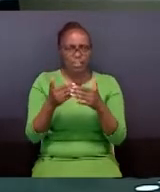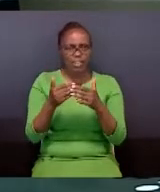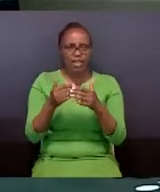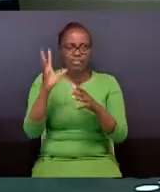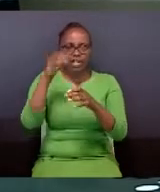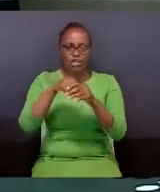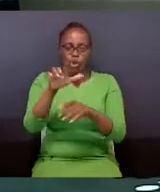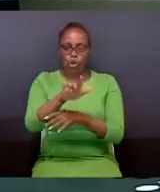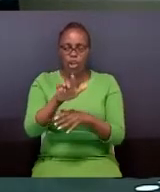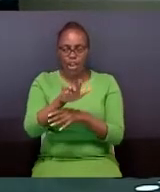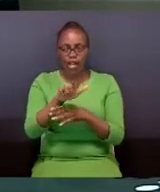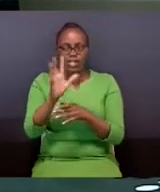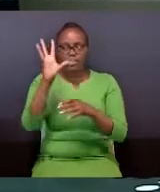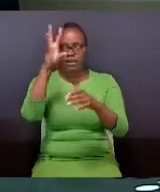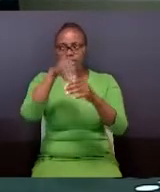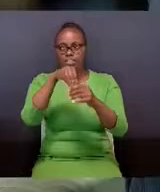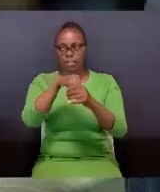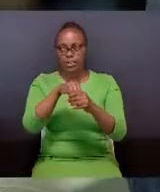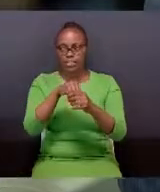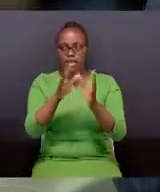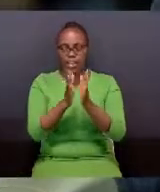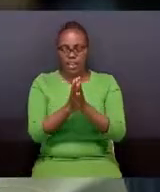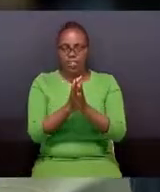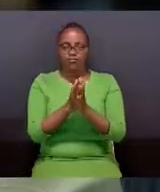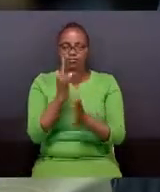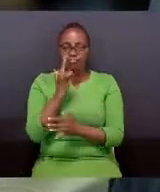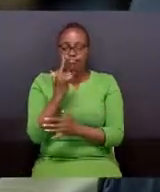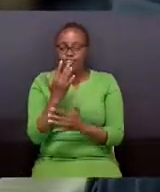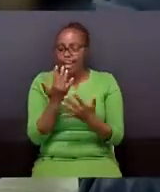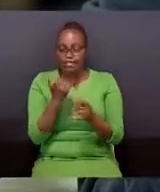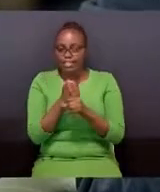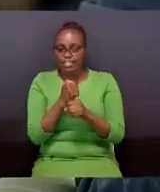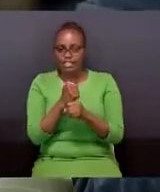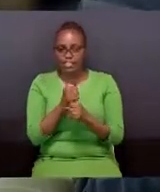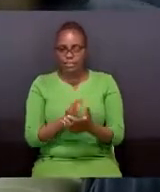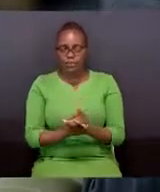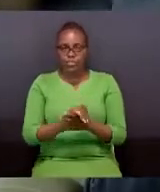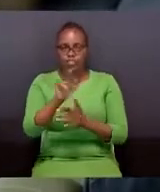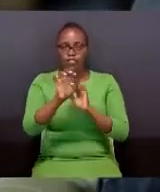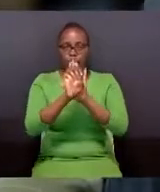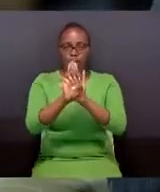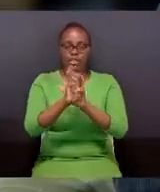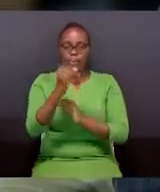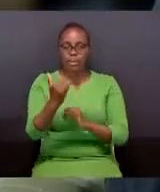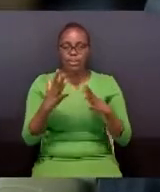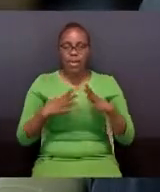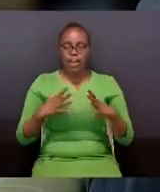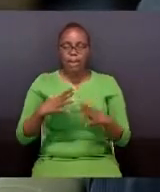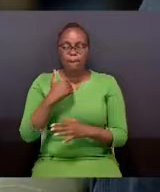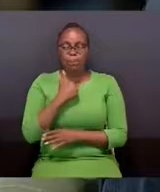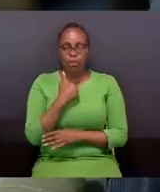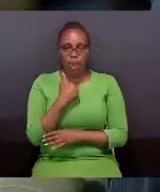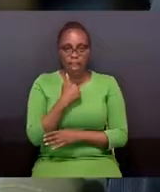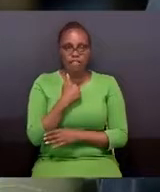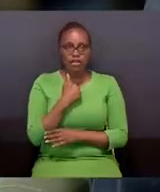to localize the investment. Investment, yes, within Rwanda, yeah. Okay. For example, the young people we have around.